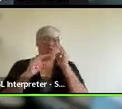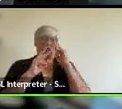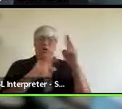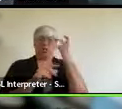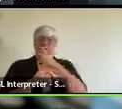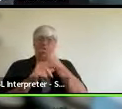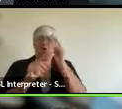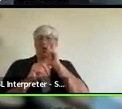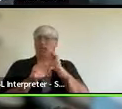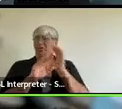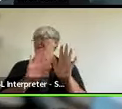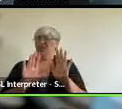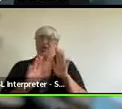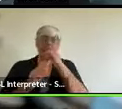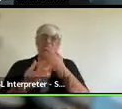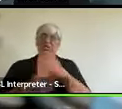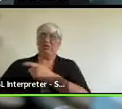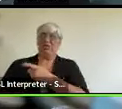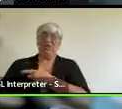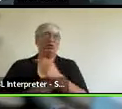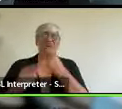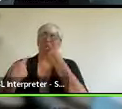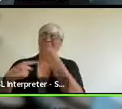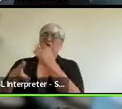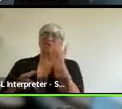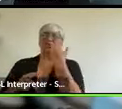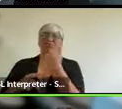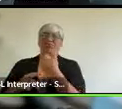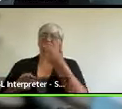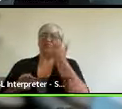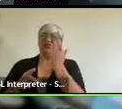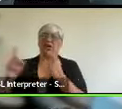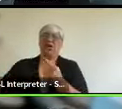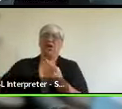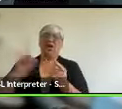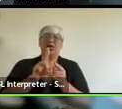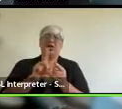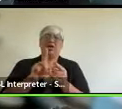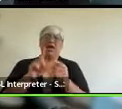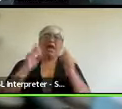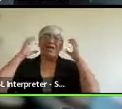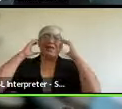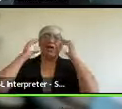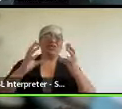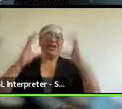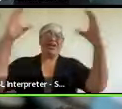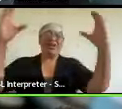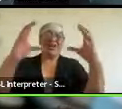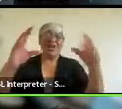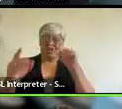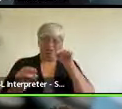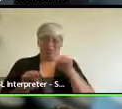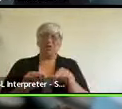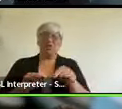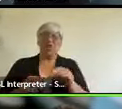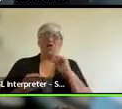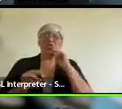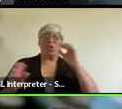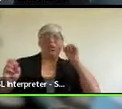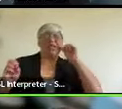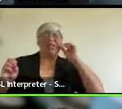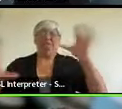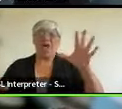girl. Oh, shuffle, shuffle, call the manager. You know, 10 minutes later, someone comes out with a pair of headphones and says, here, push this button, it'll boost the hearing